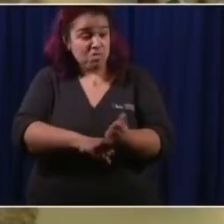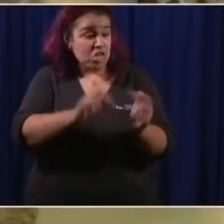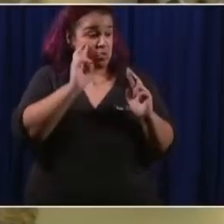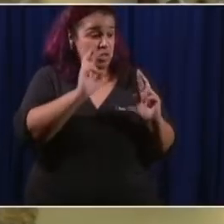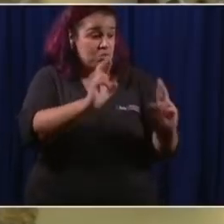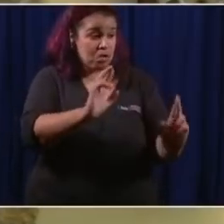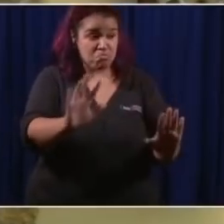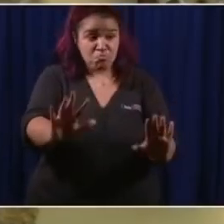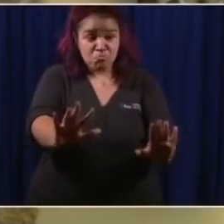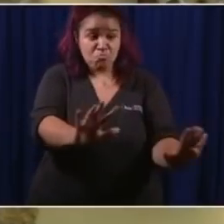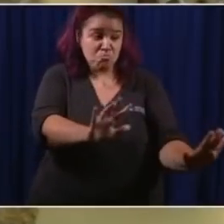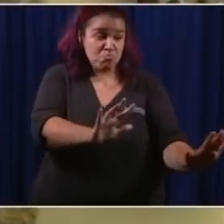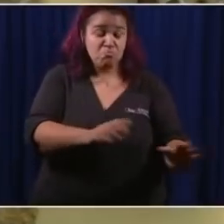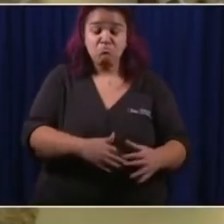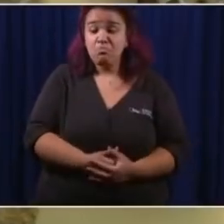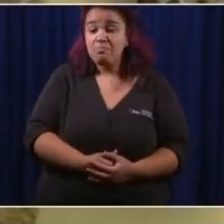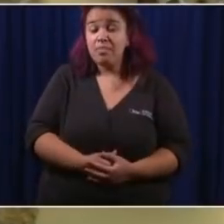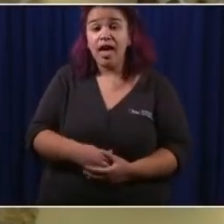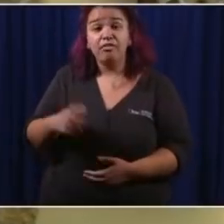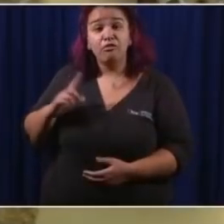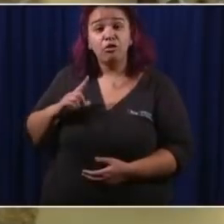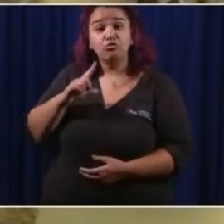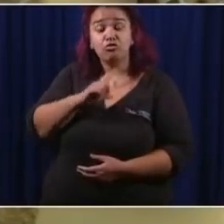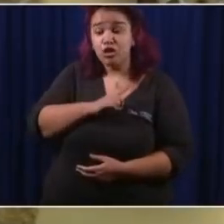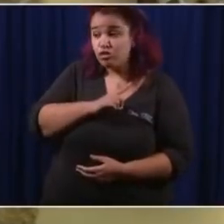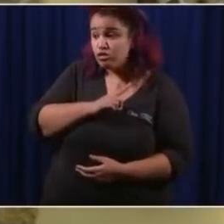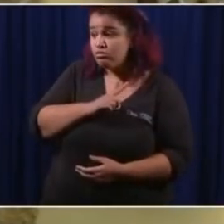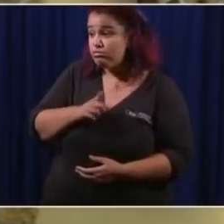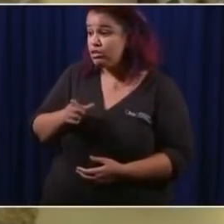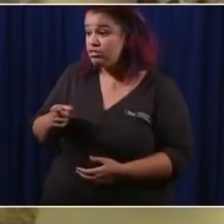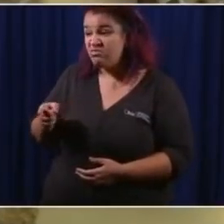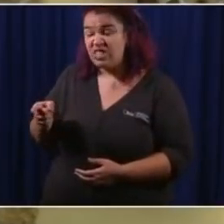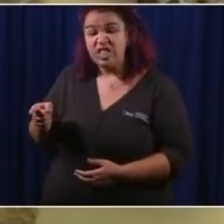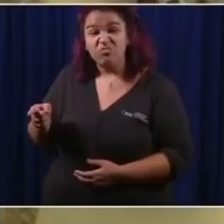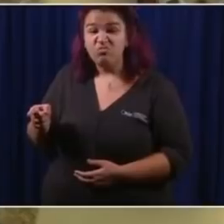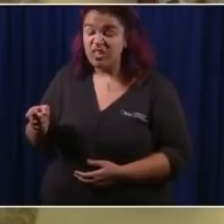instead of dealing with the violence that we have out there,